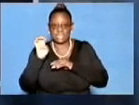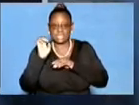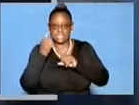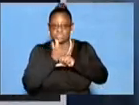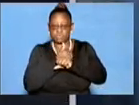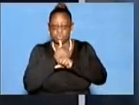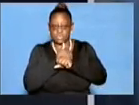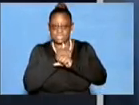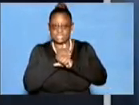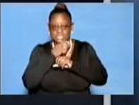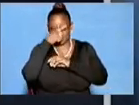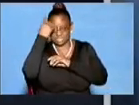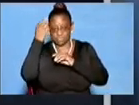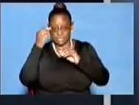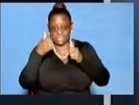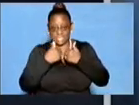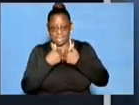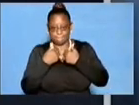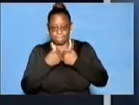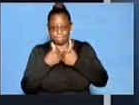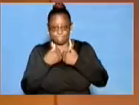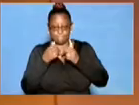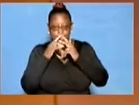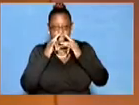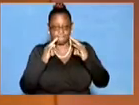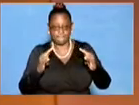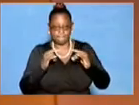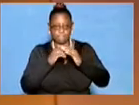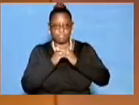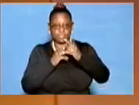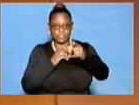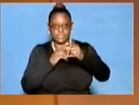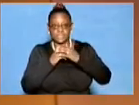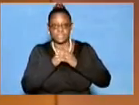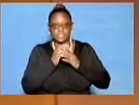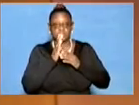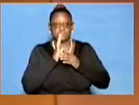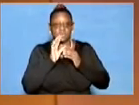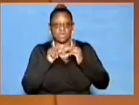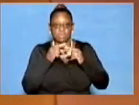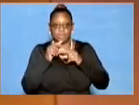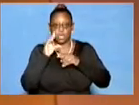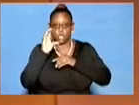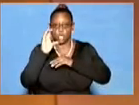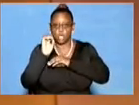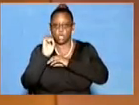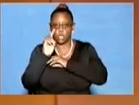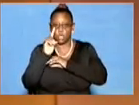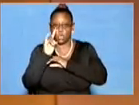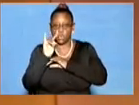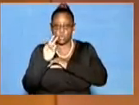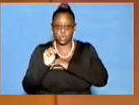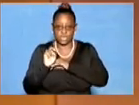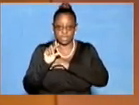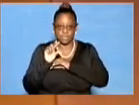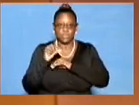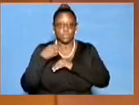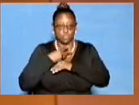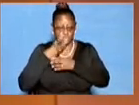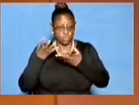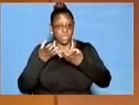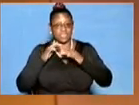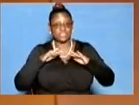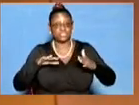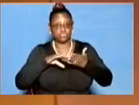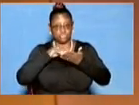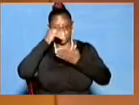camps nationwide. The coding, all of those things that we want our children to learn that